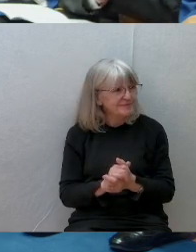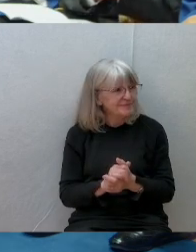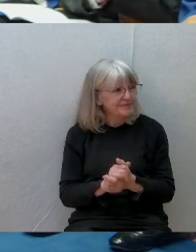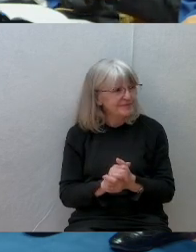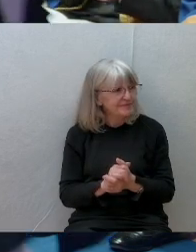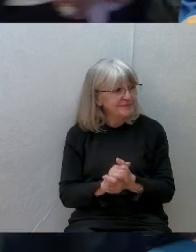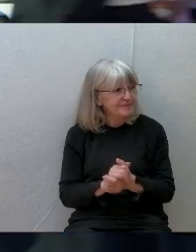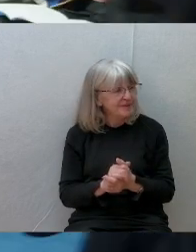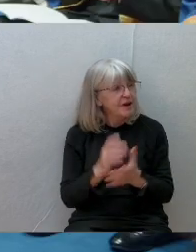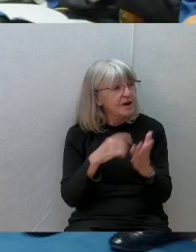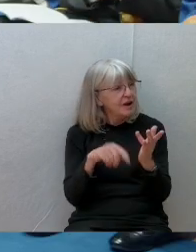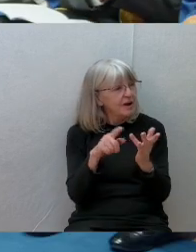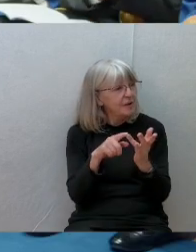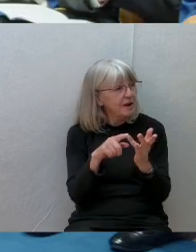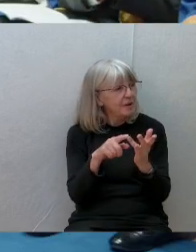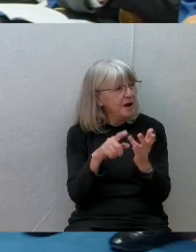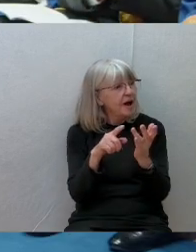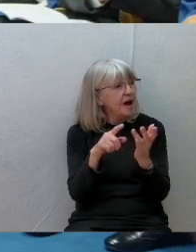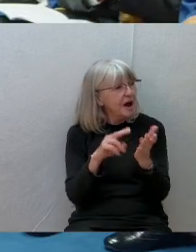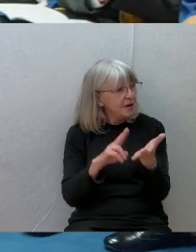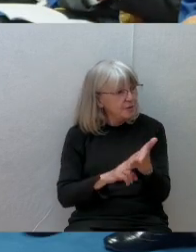Olabode Salau.